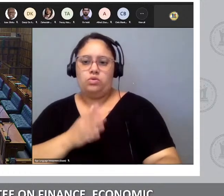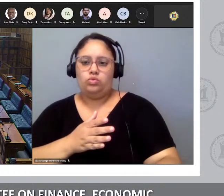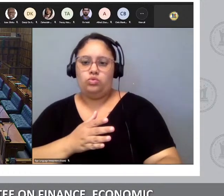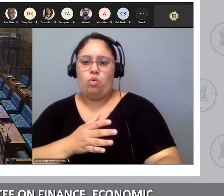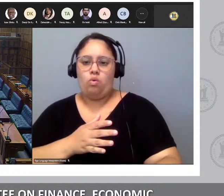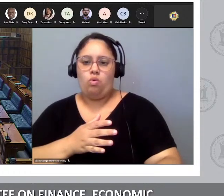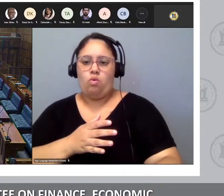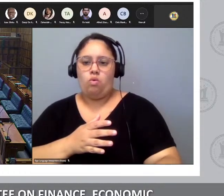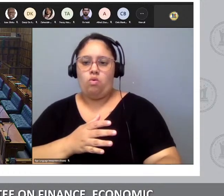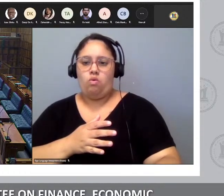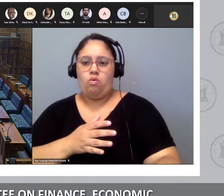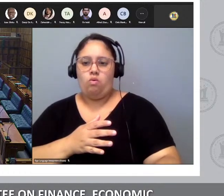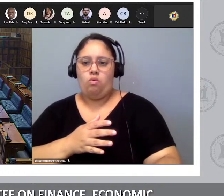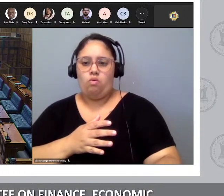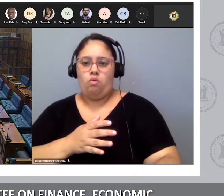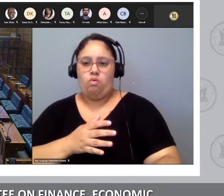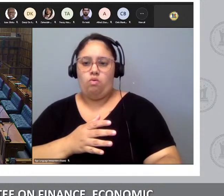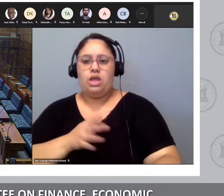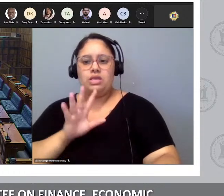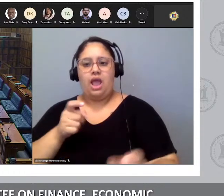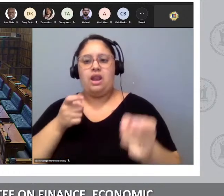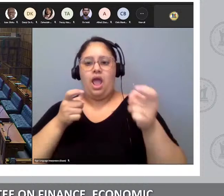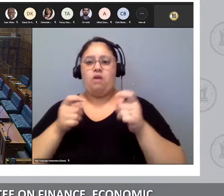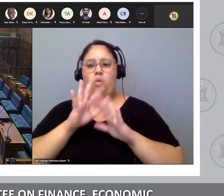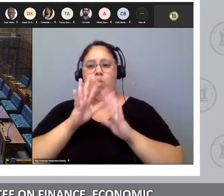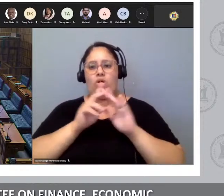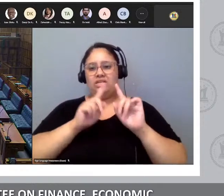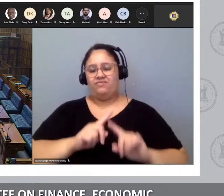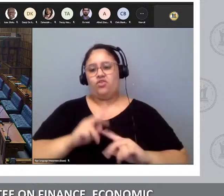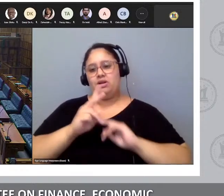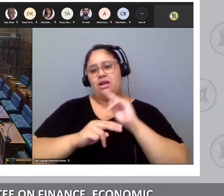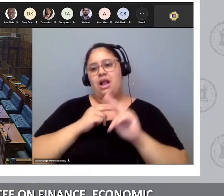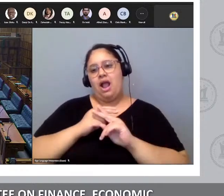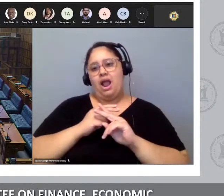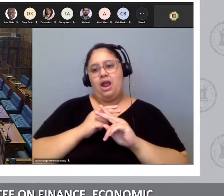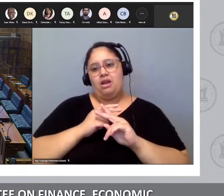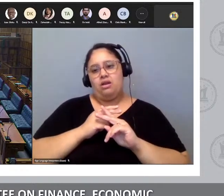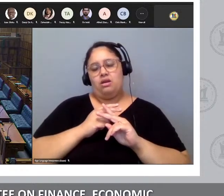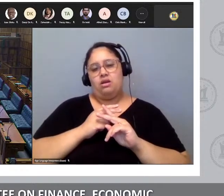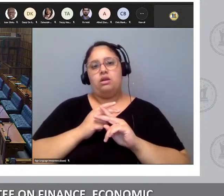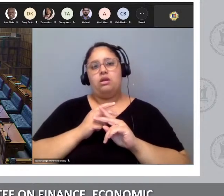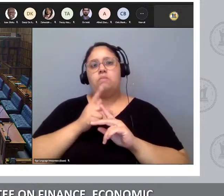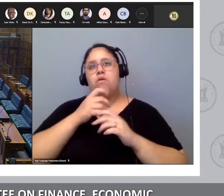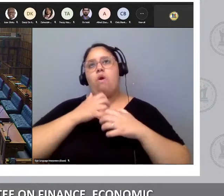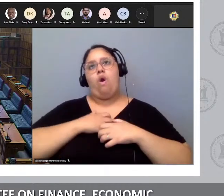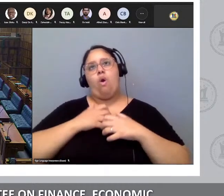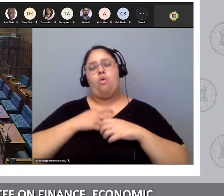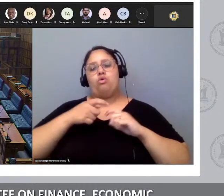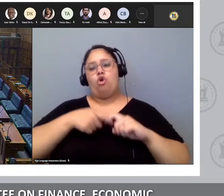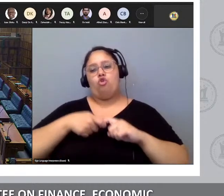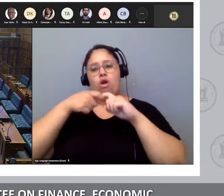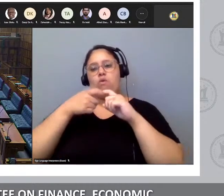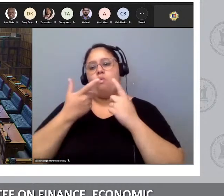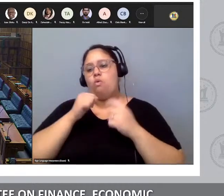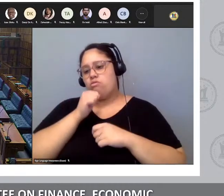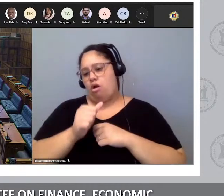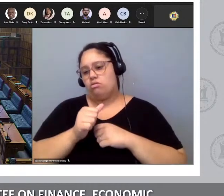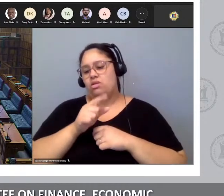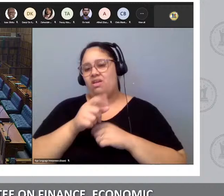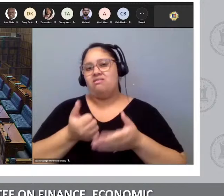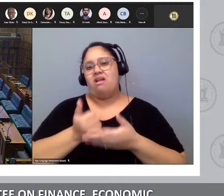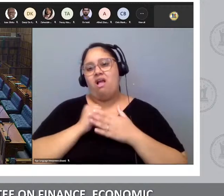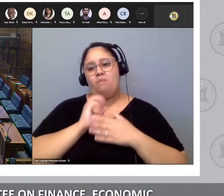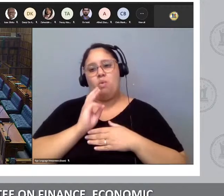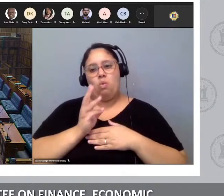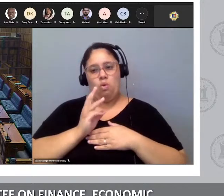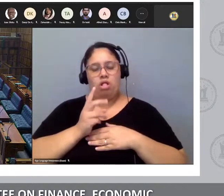productive one where you can handle all kinds of vessels uh be they geared um having their own cage or not um that'll help